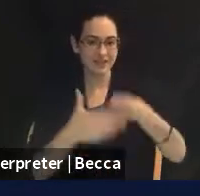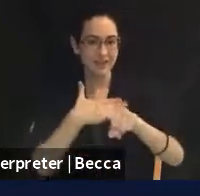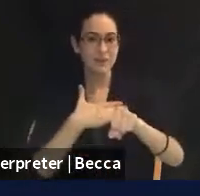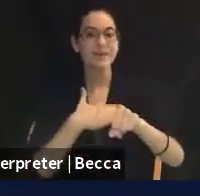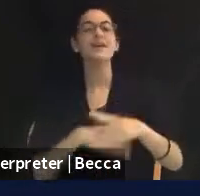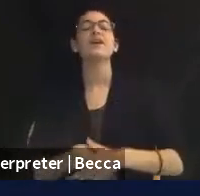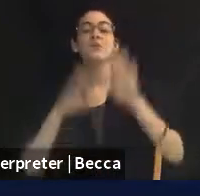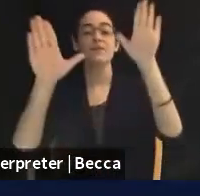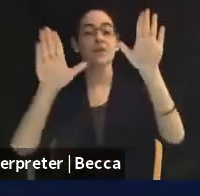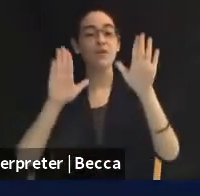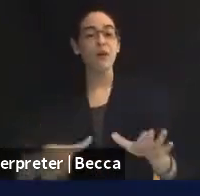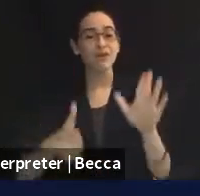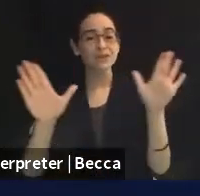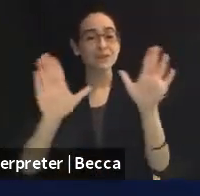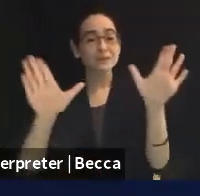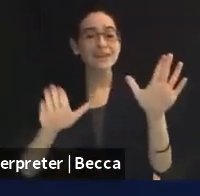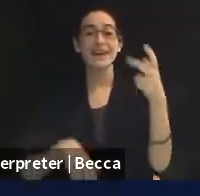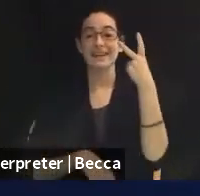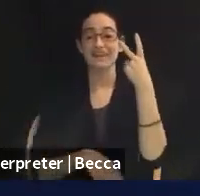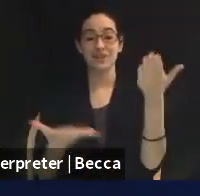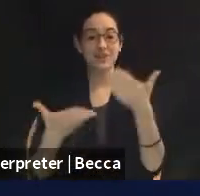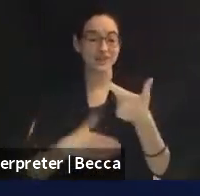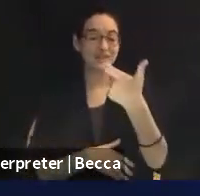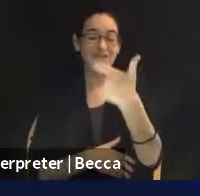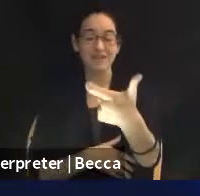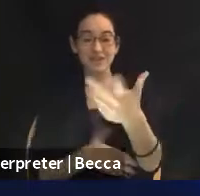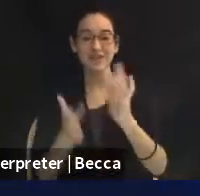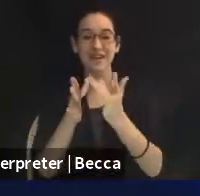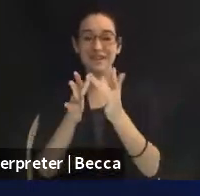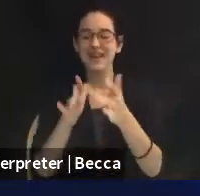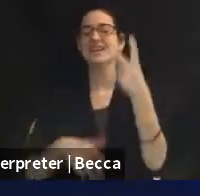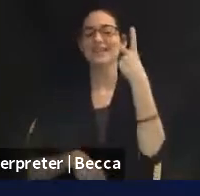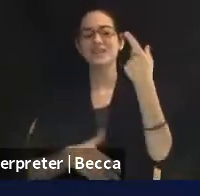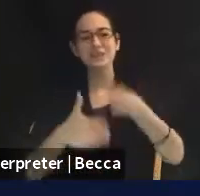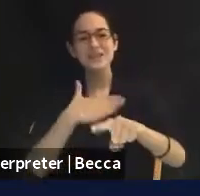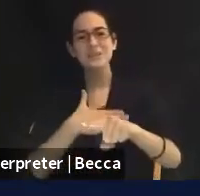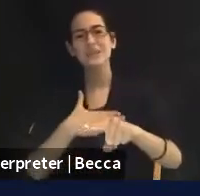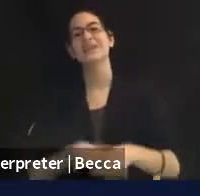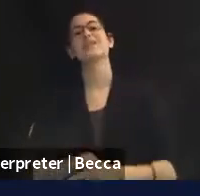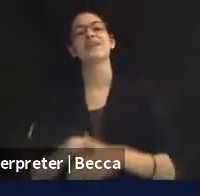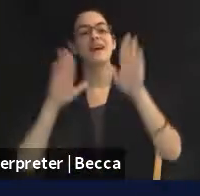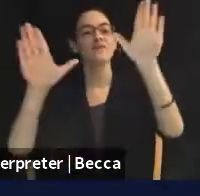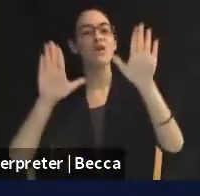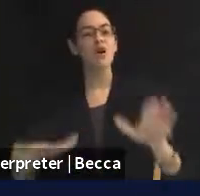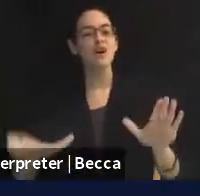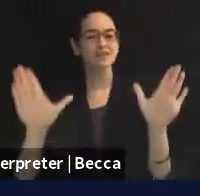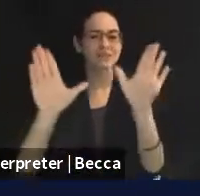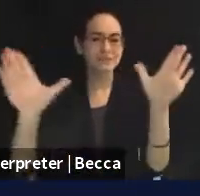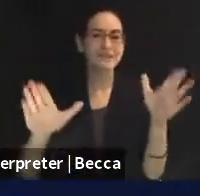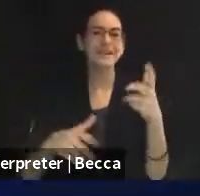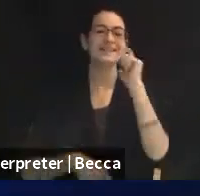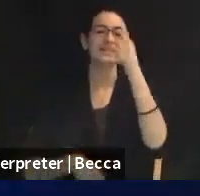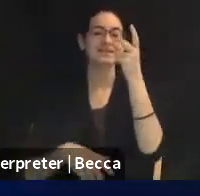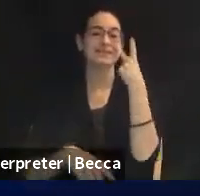of your Sunday. If you're online, we'll catch you next week. If you're in the room, we love you guys. We love you online, too. We hope you have an awesome rest of your Sunday, and I'll see you guys later.